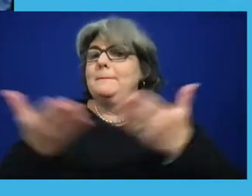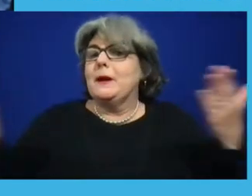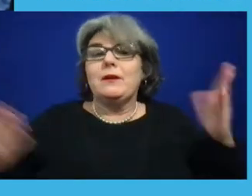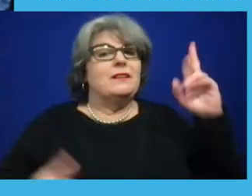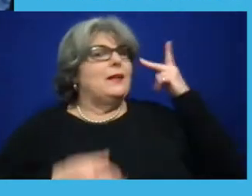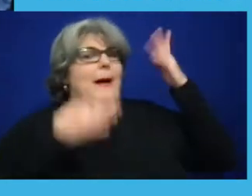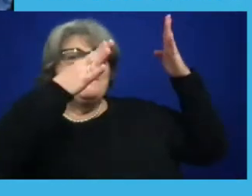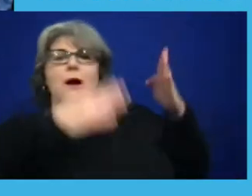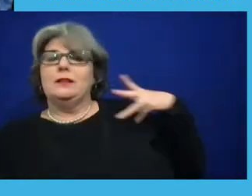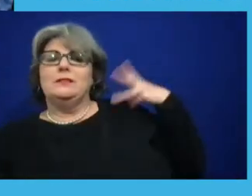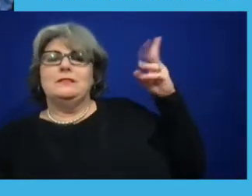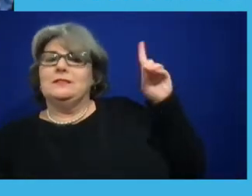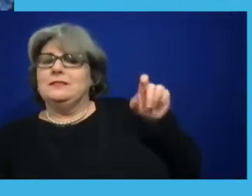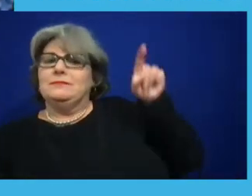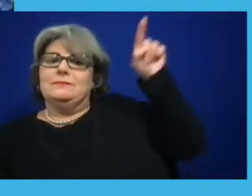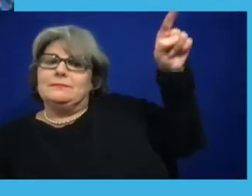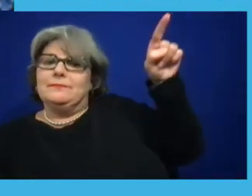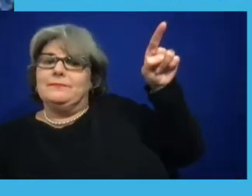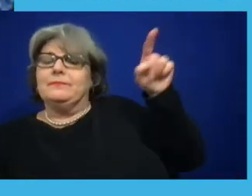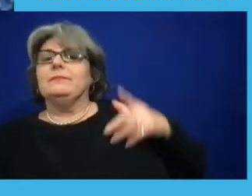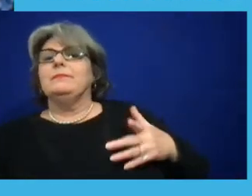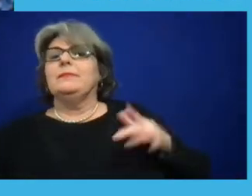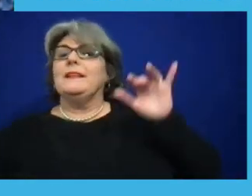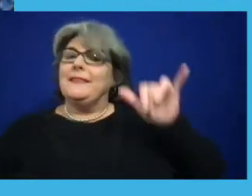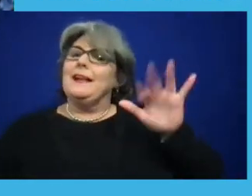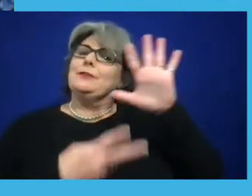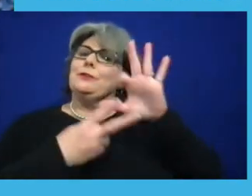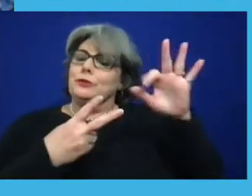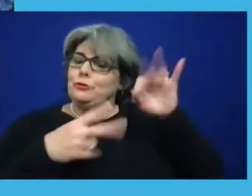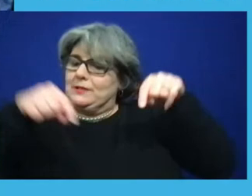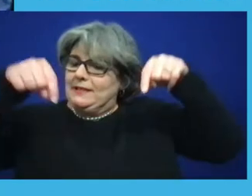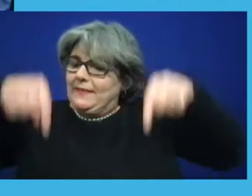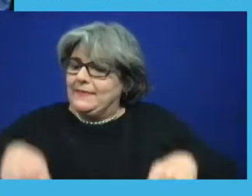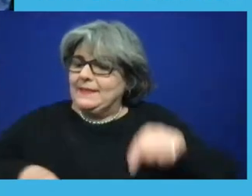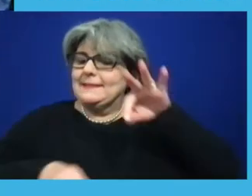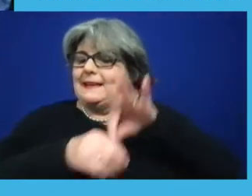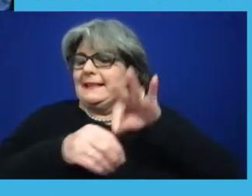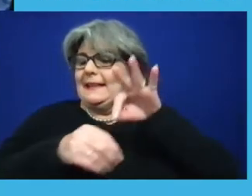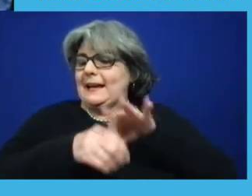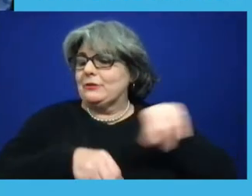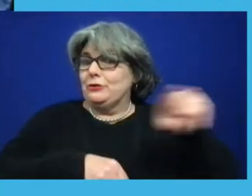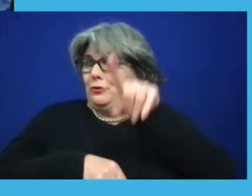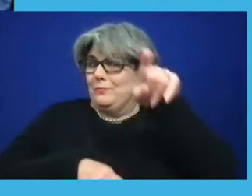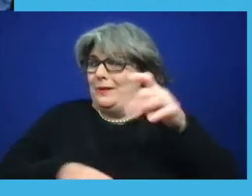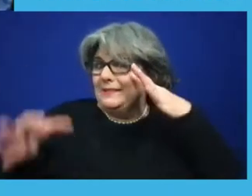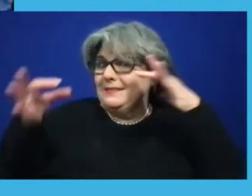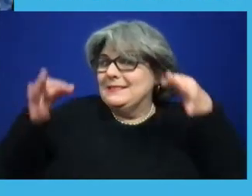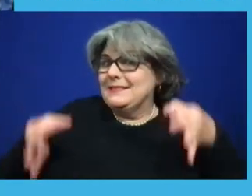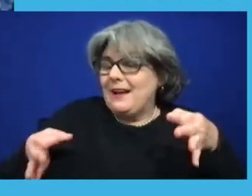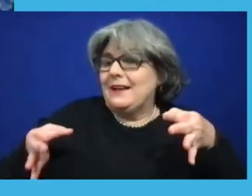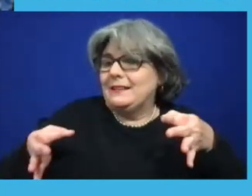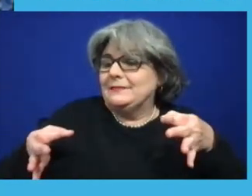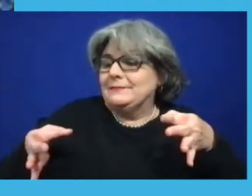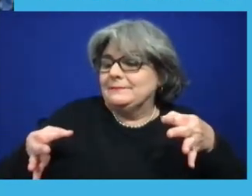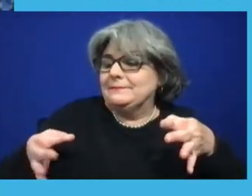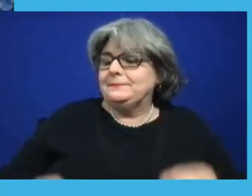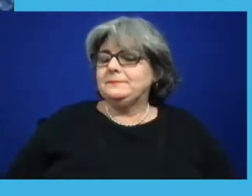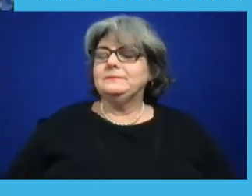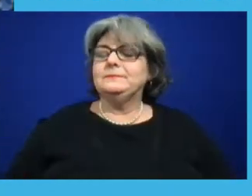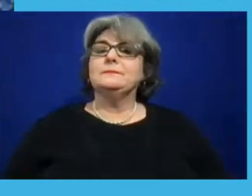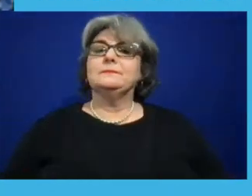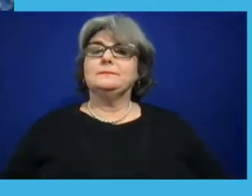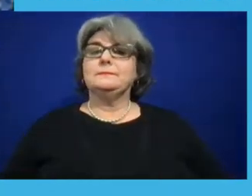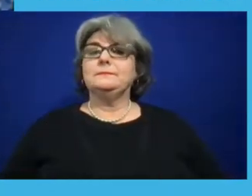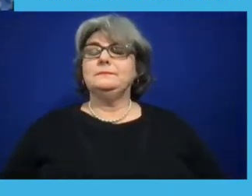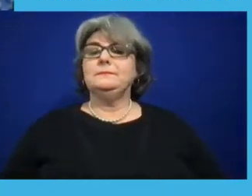decisions belong to every American, not politicians in Washington? That's the choice in this election. That's what